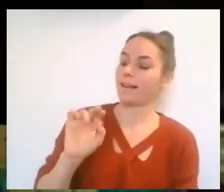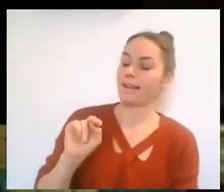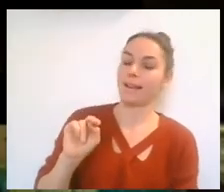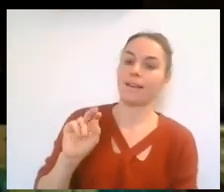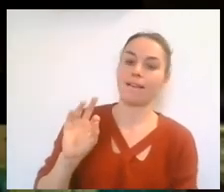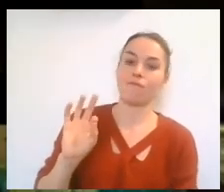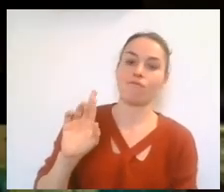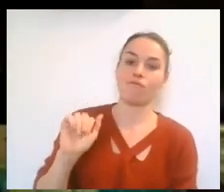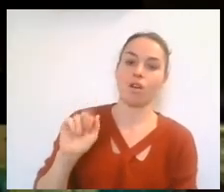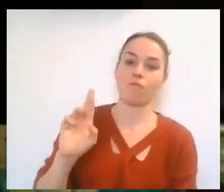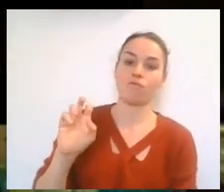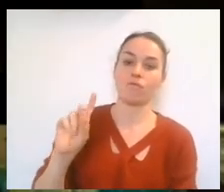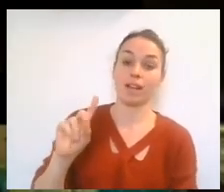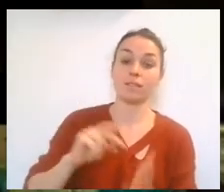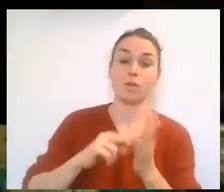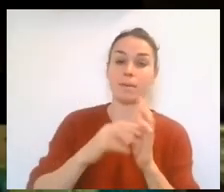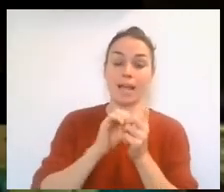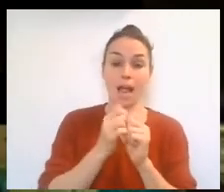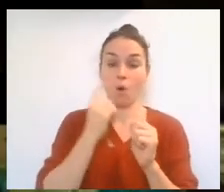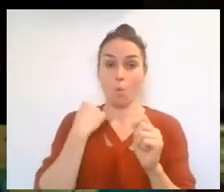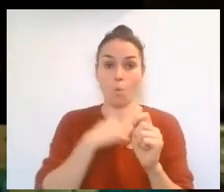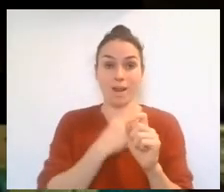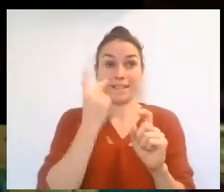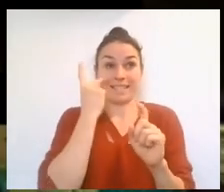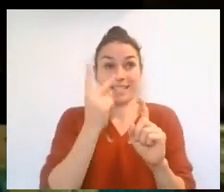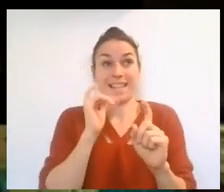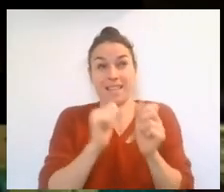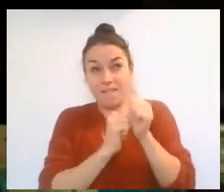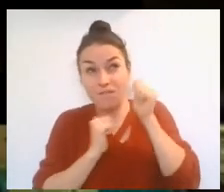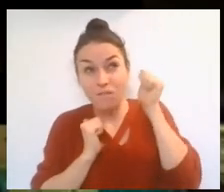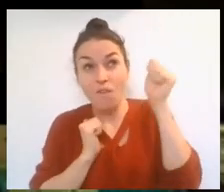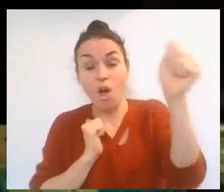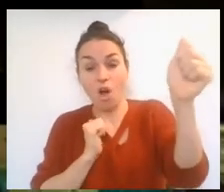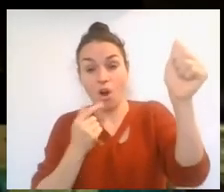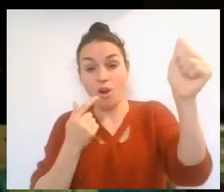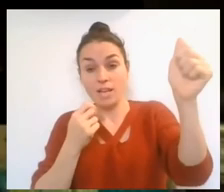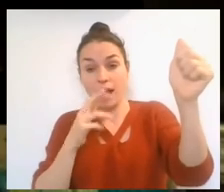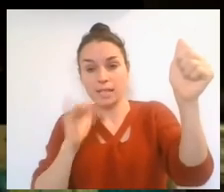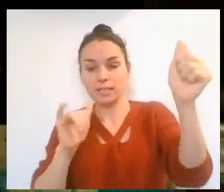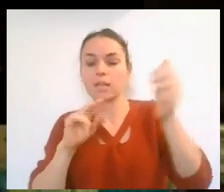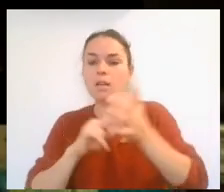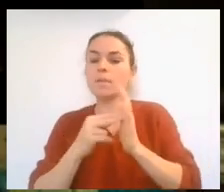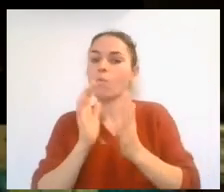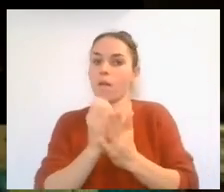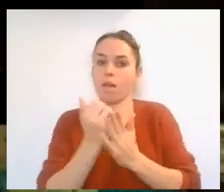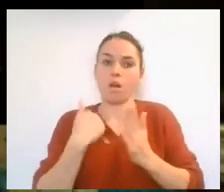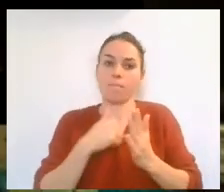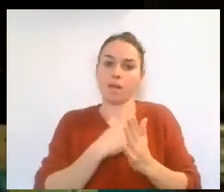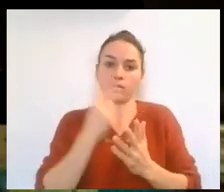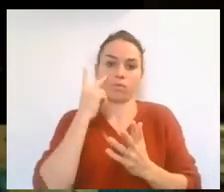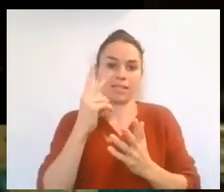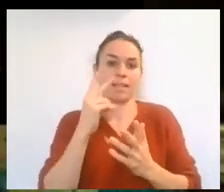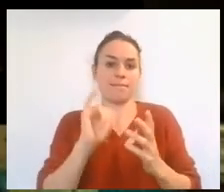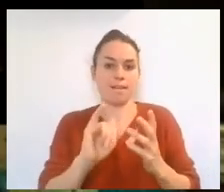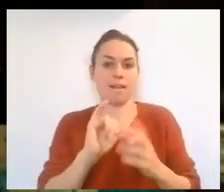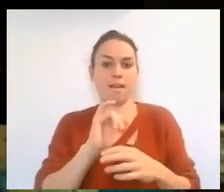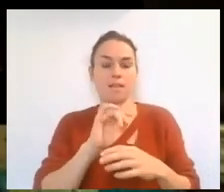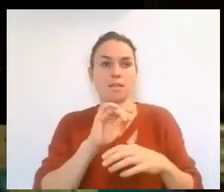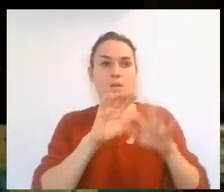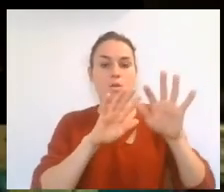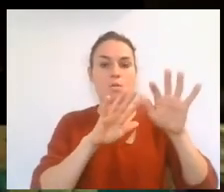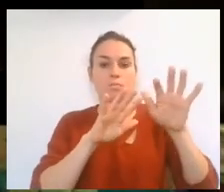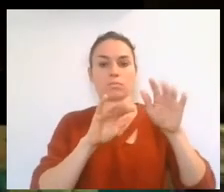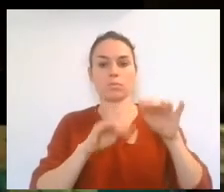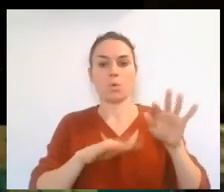detect the most distant galaxies, it is advantageous to go to longer wavelengths. Hubble can only look to